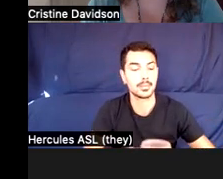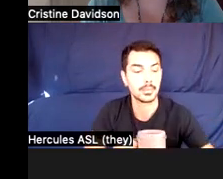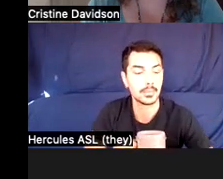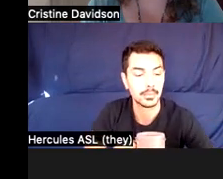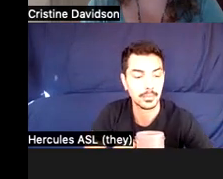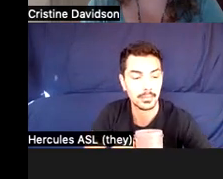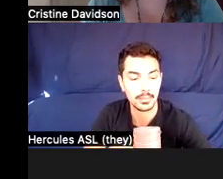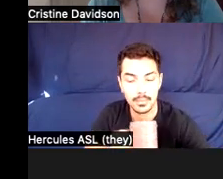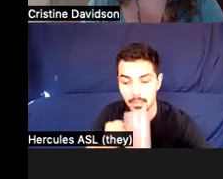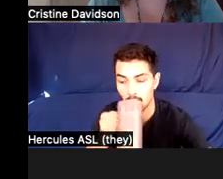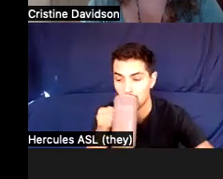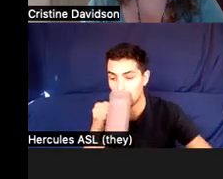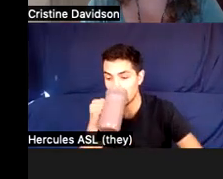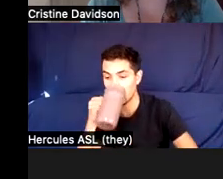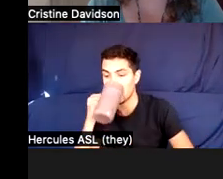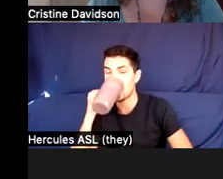Okay.